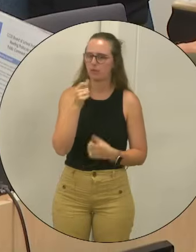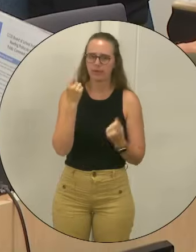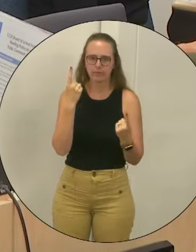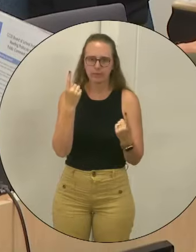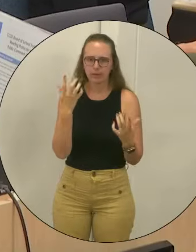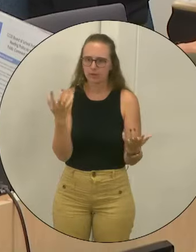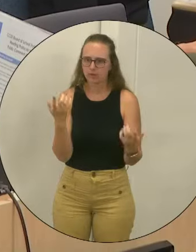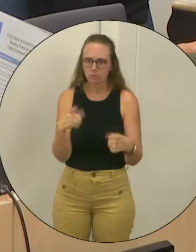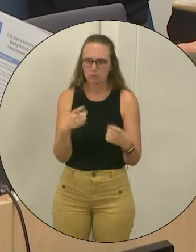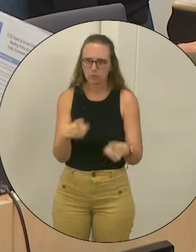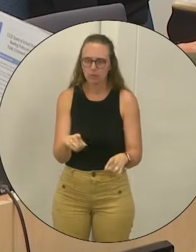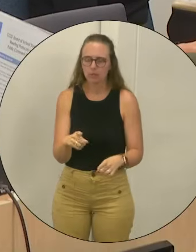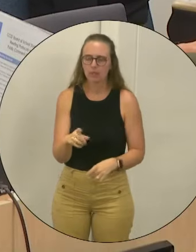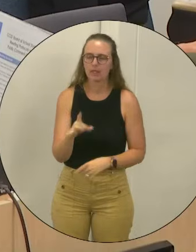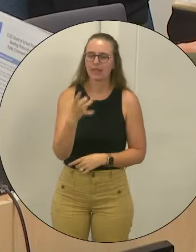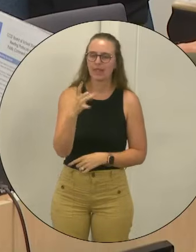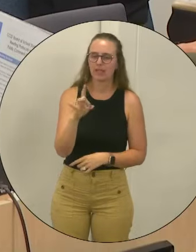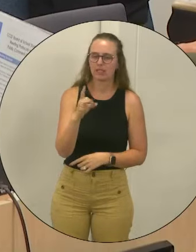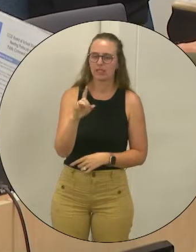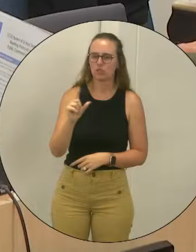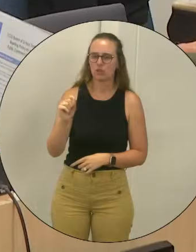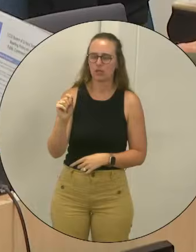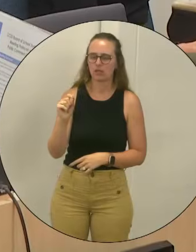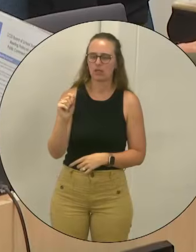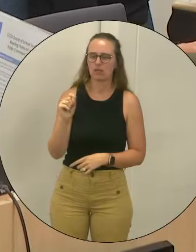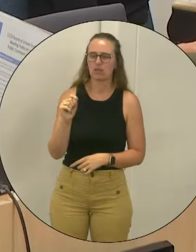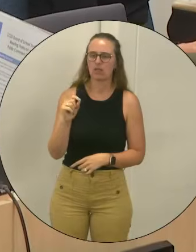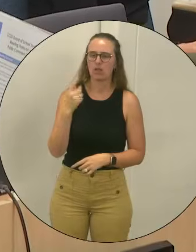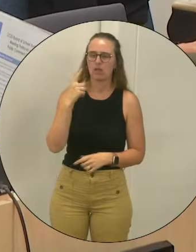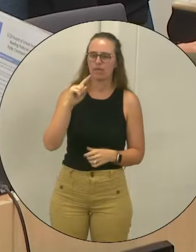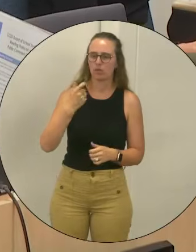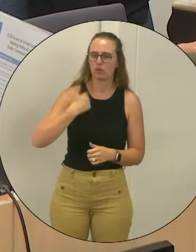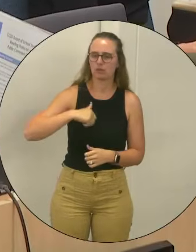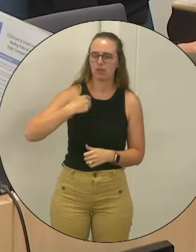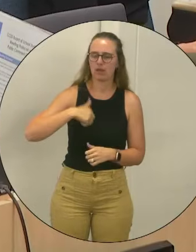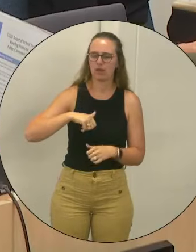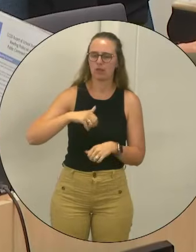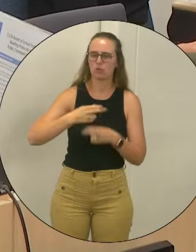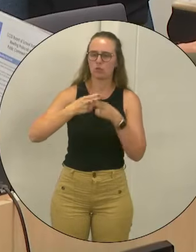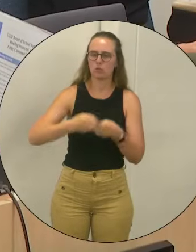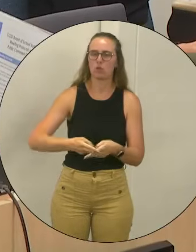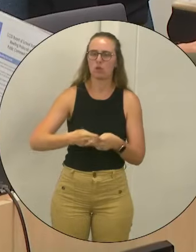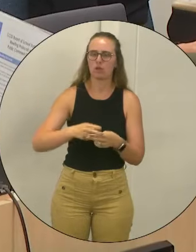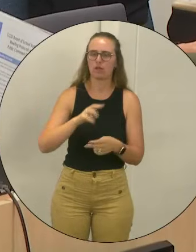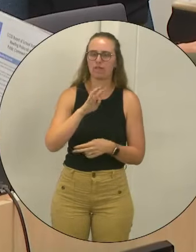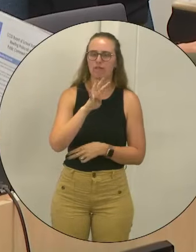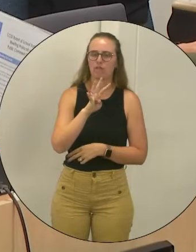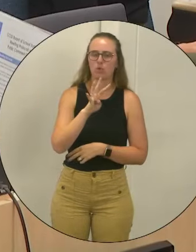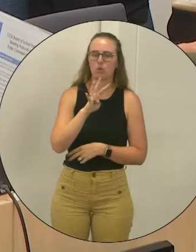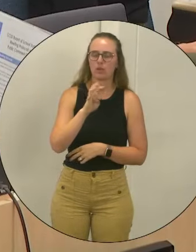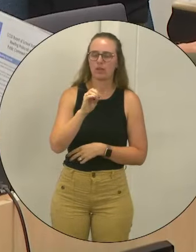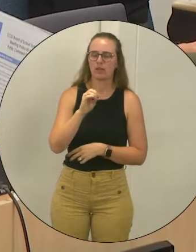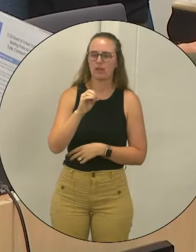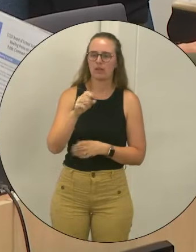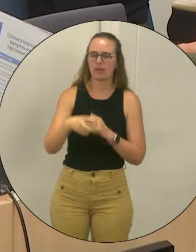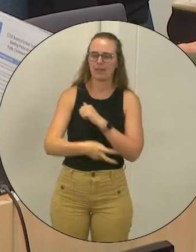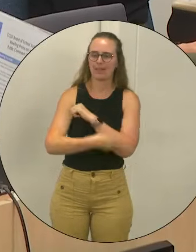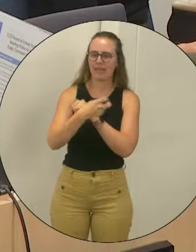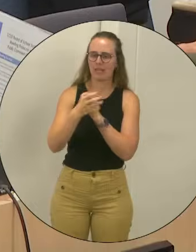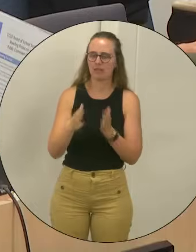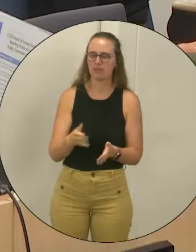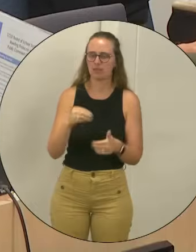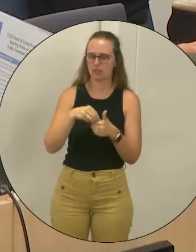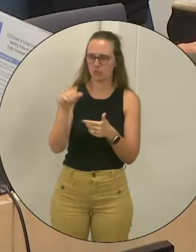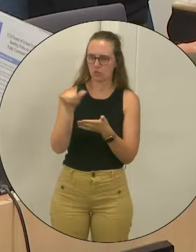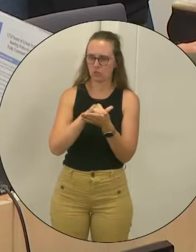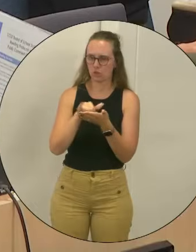going on. 1820, first gang was called, I think it was called 40 Thieves or something like that in New